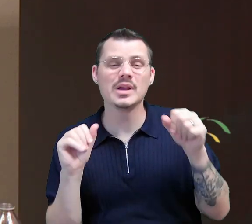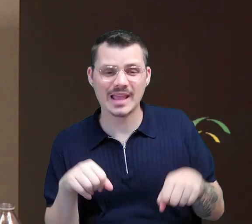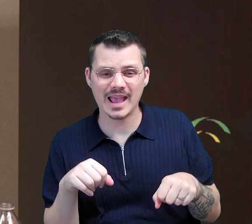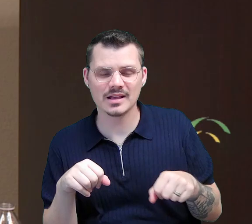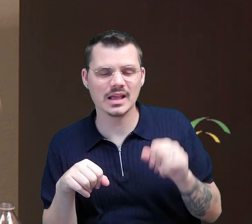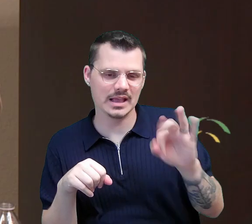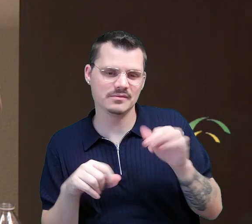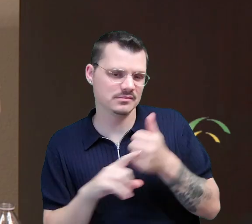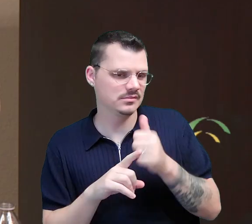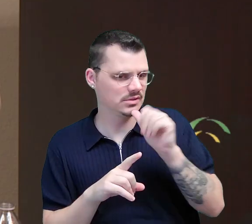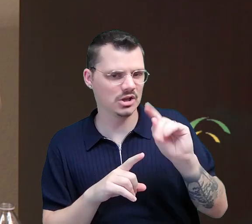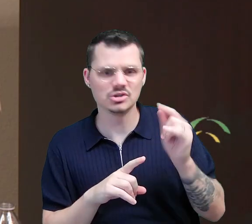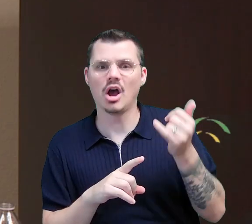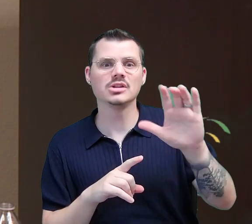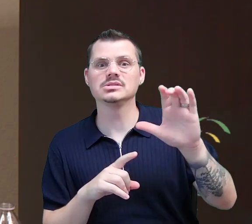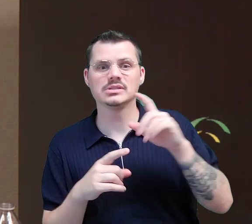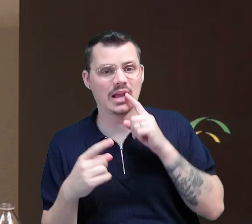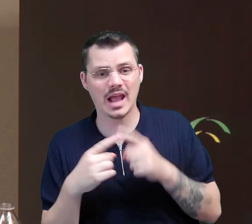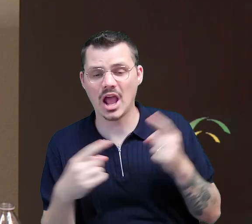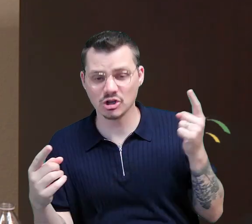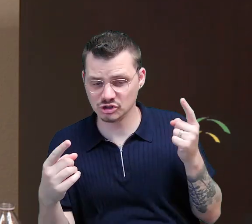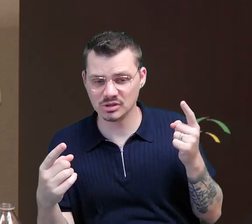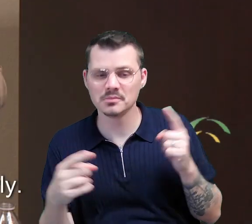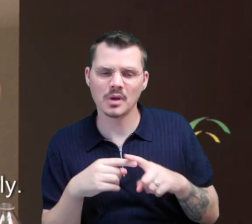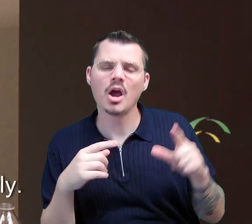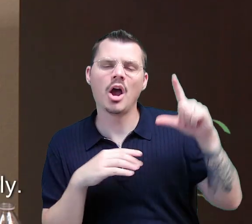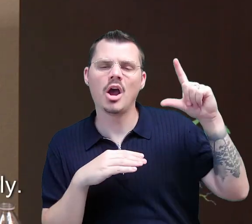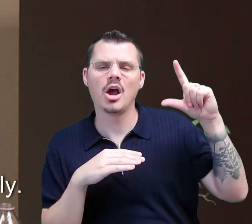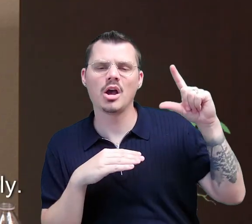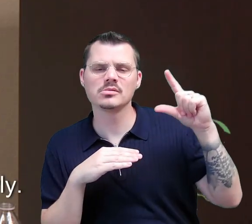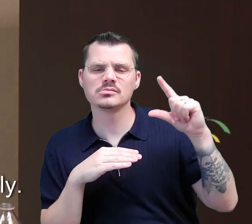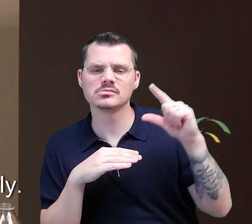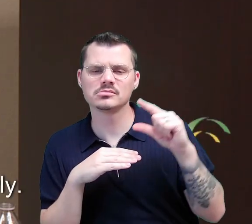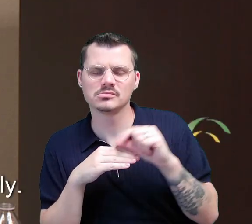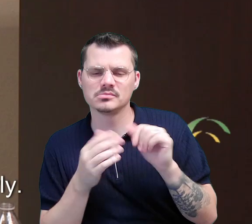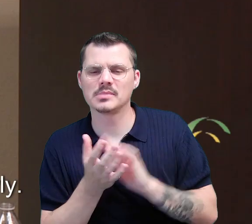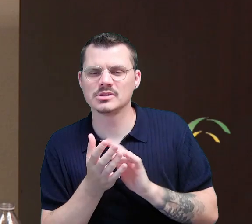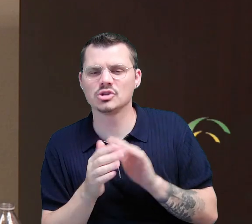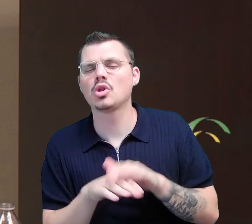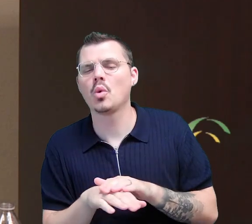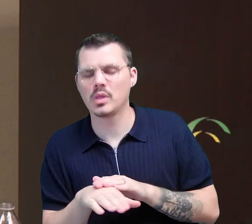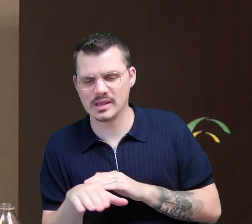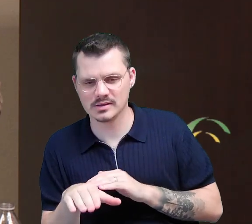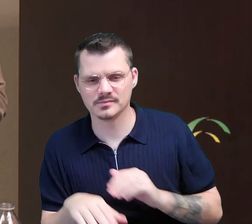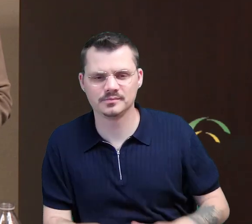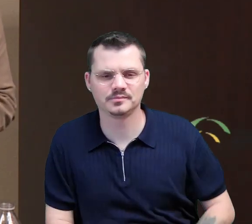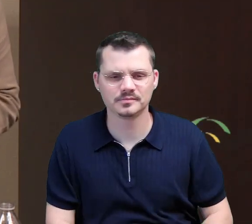can, if it's not a toxic allergy, is to reduce the medicine very slowly.